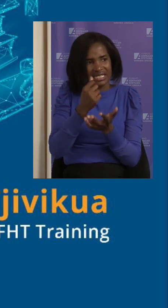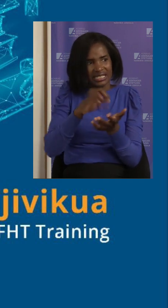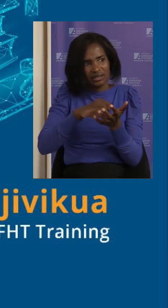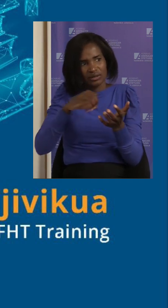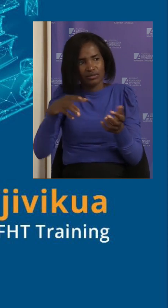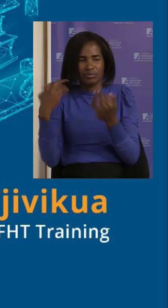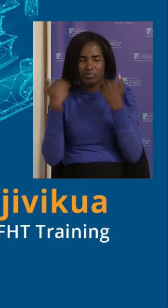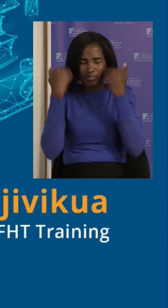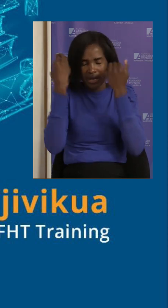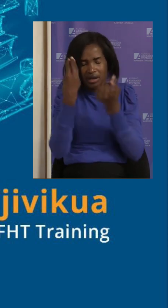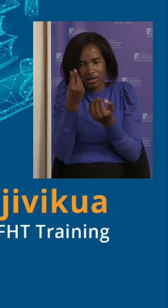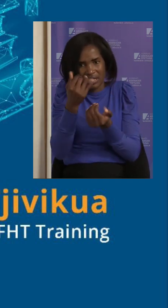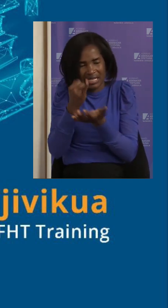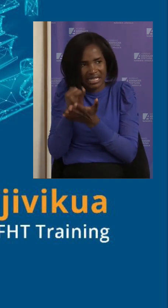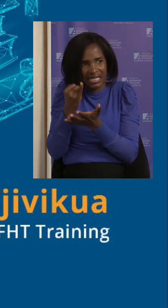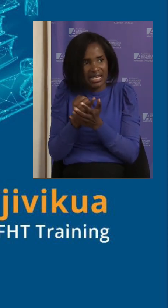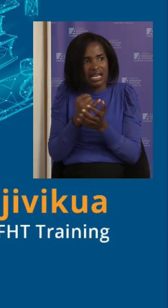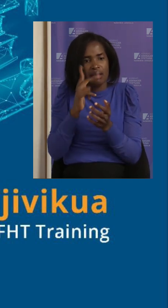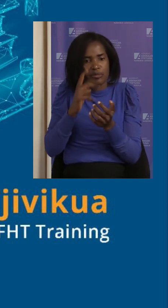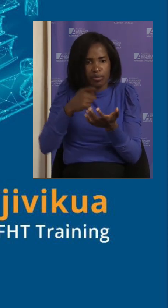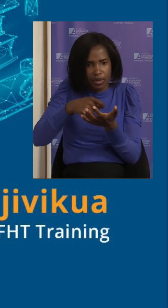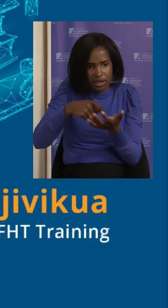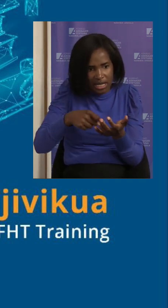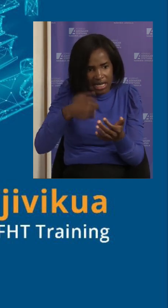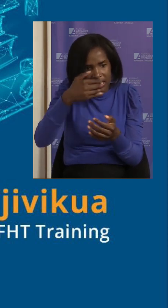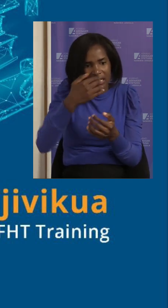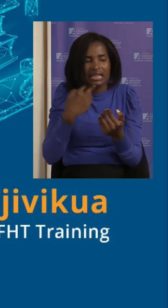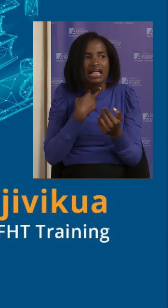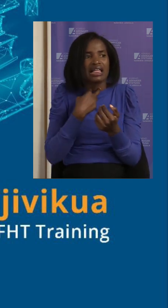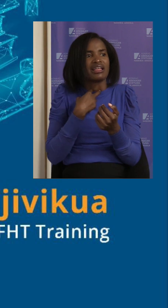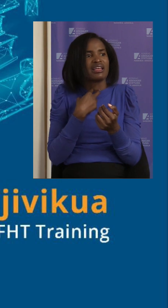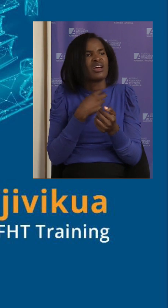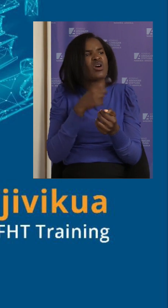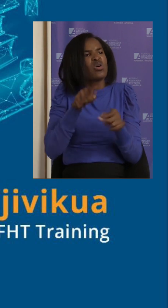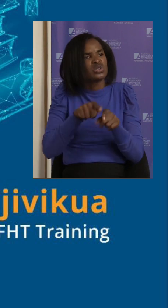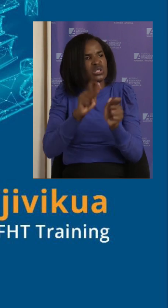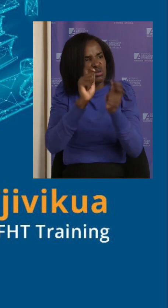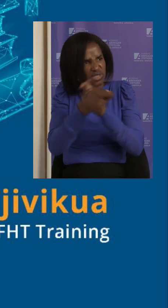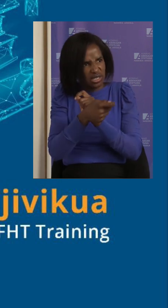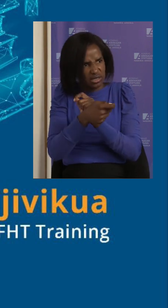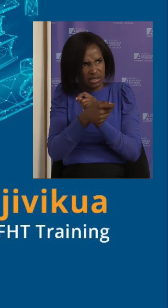financial burden on individuals who had initially signed up for it, and provide the needed relief